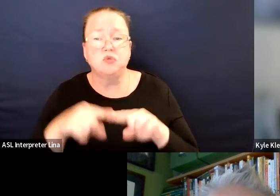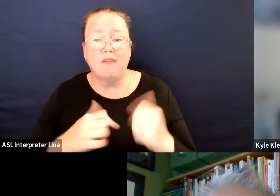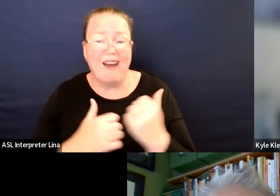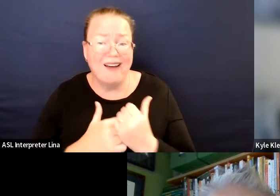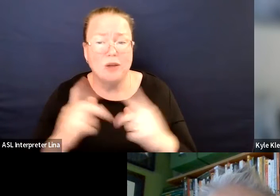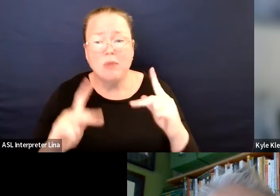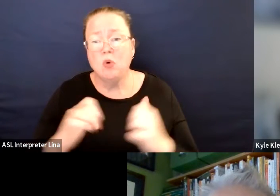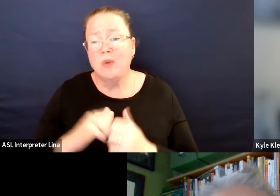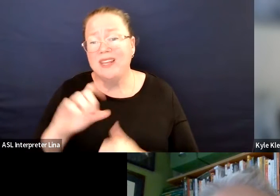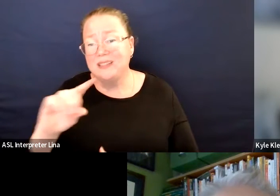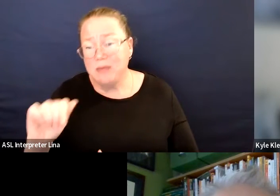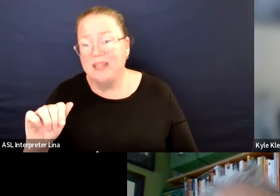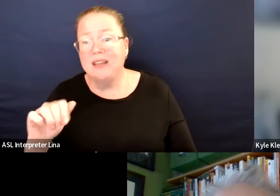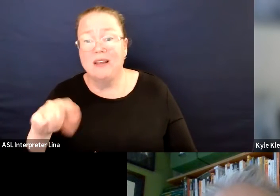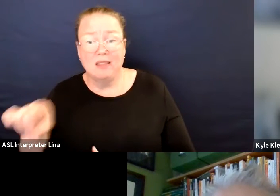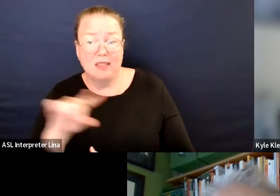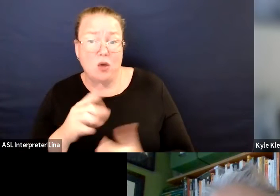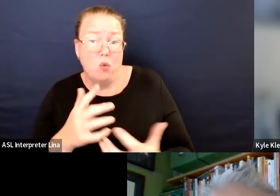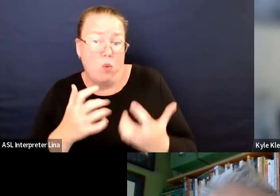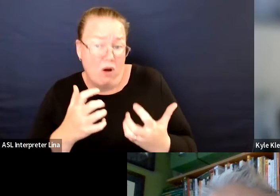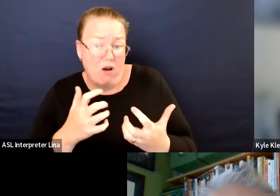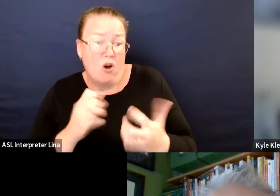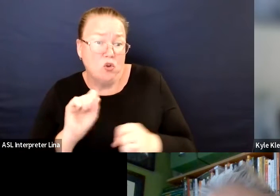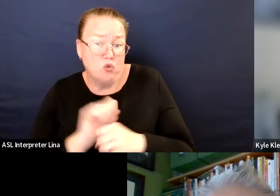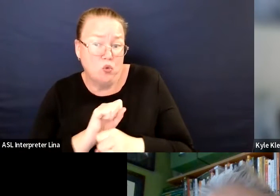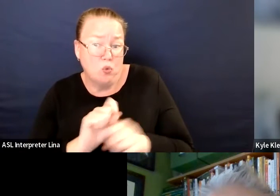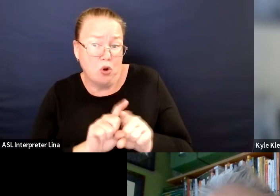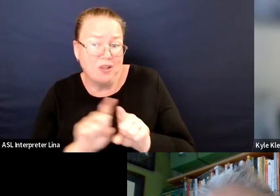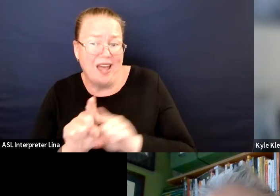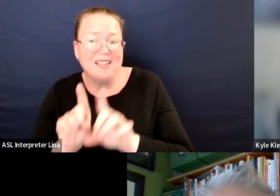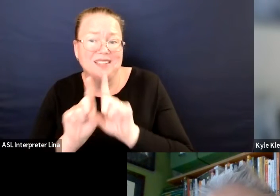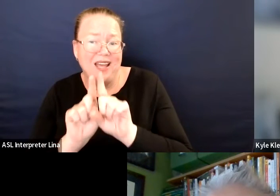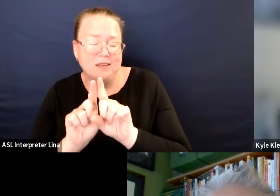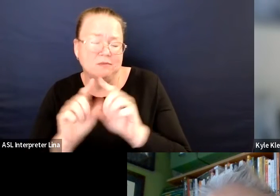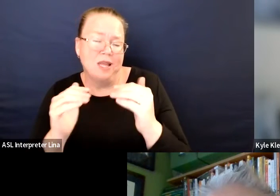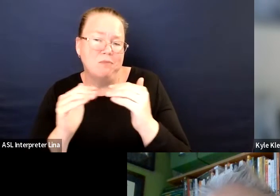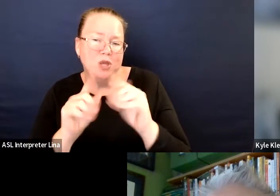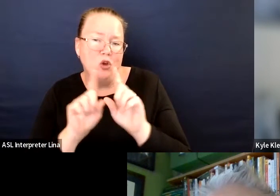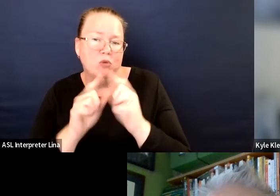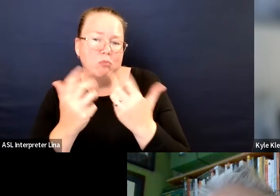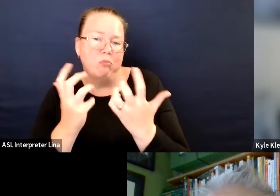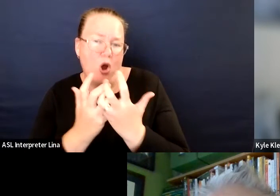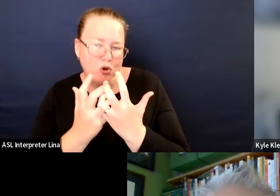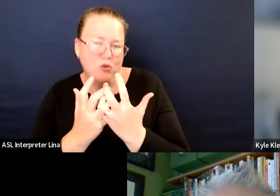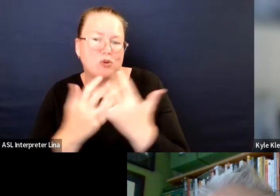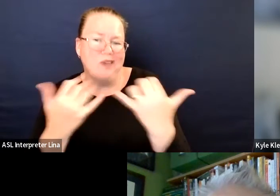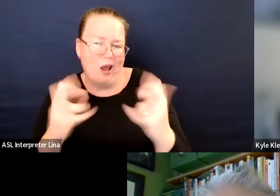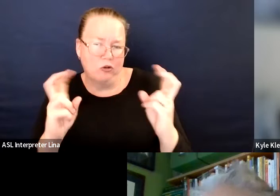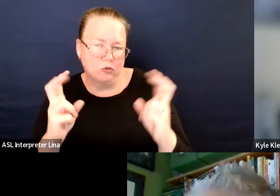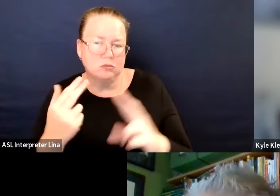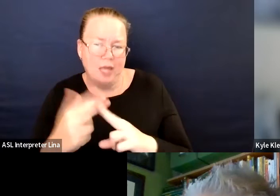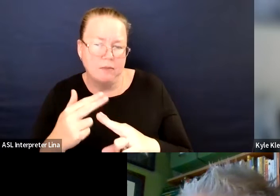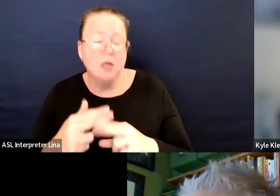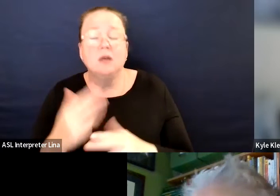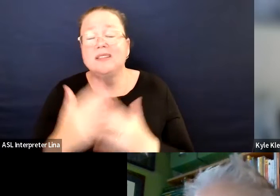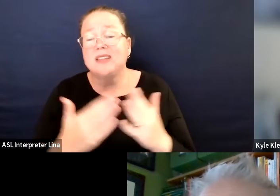with disabilities that would be interested in working as a peer partner now that we're calling them. So some of the things we do